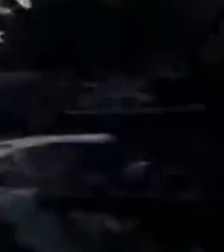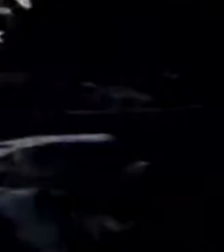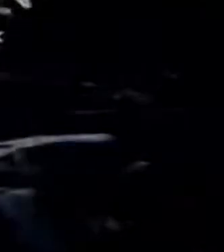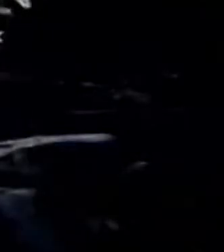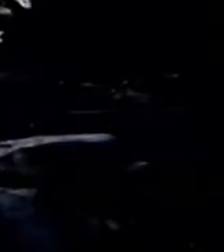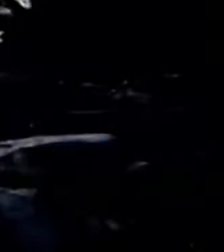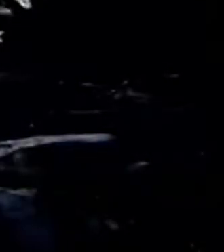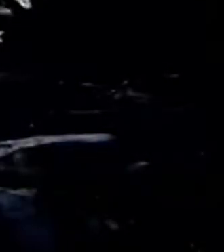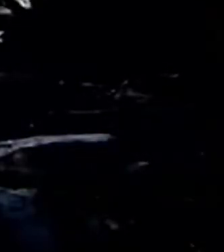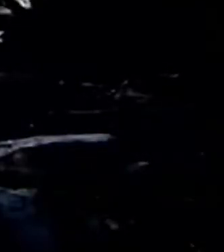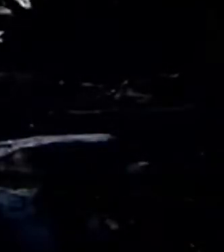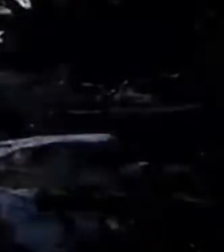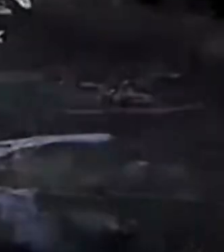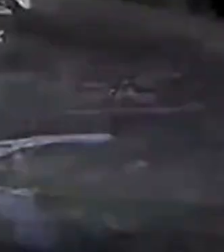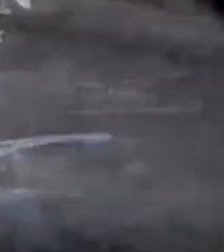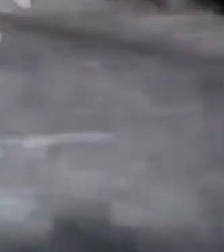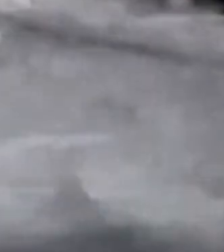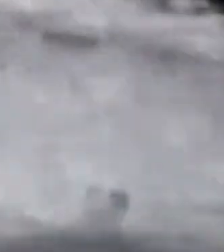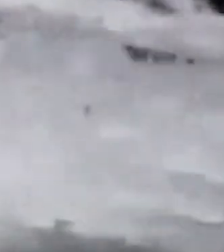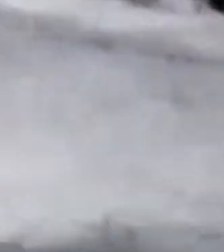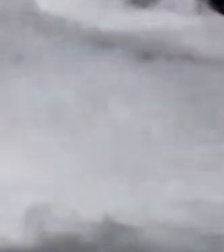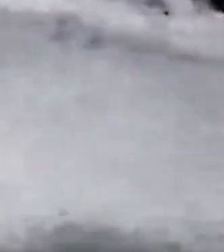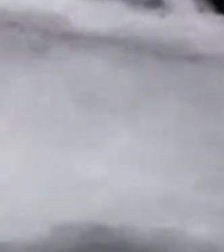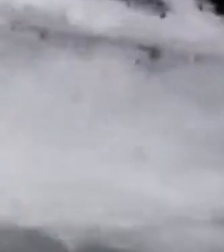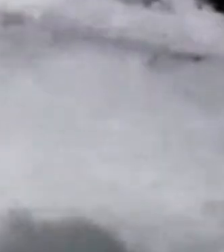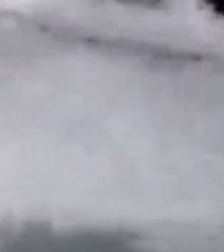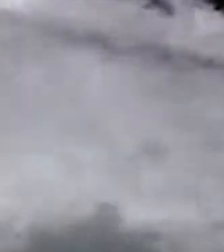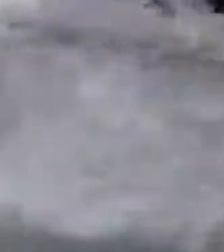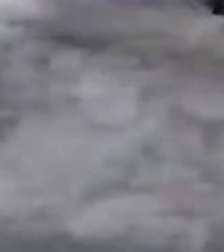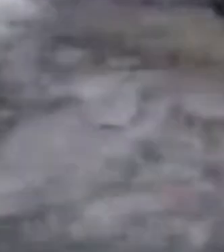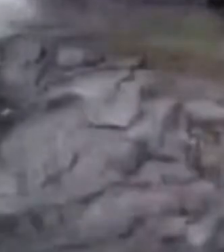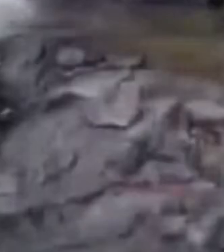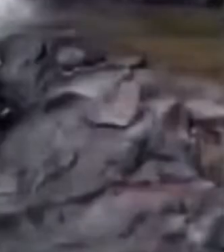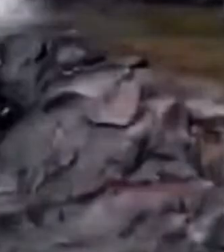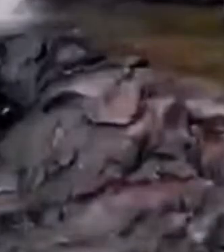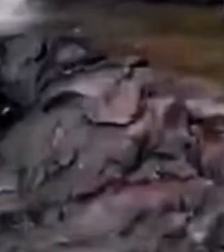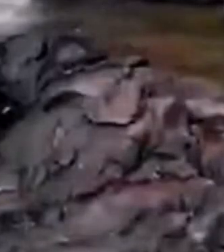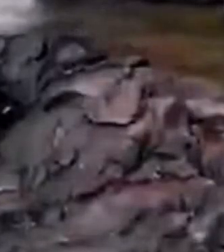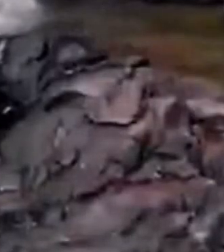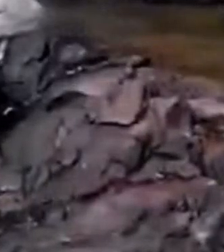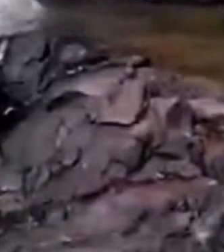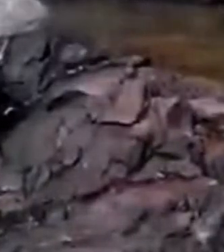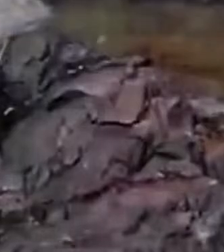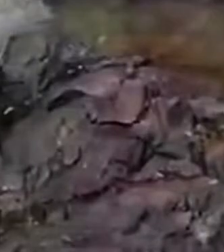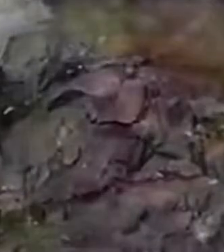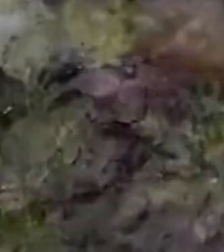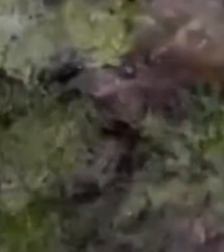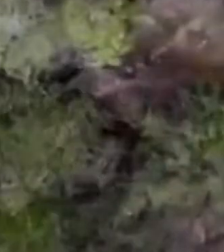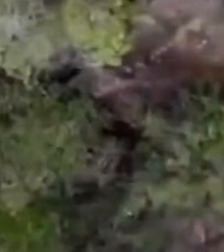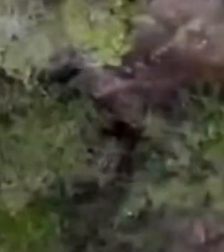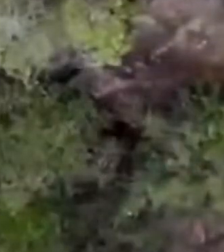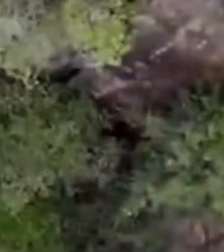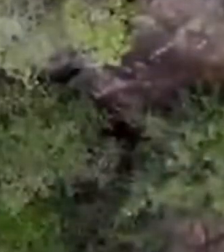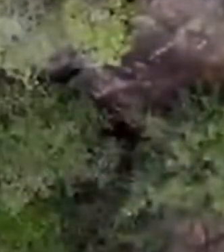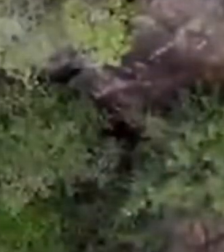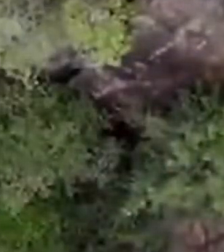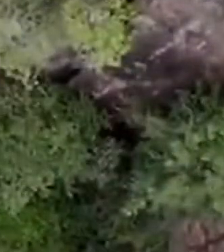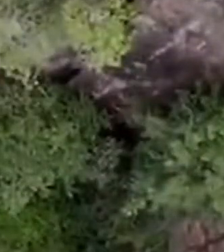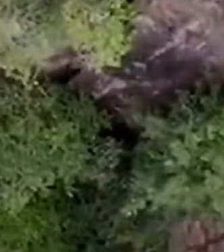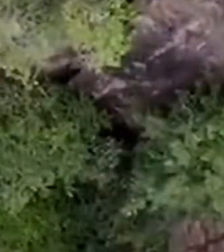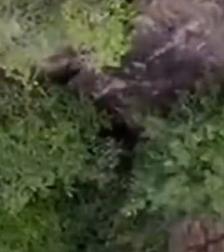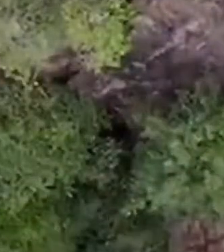It's a land where every person is born free. And it's a land of peace, of love